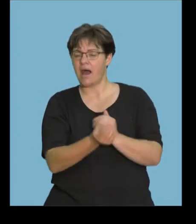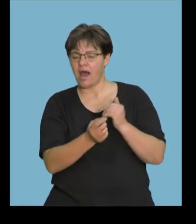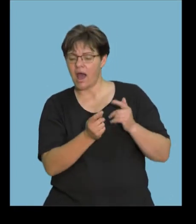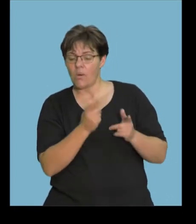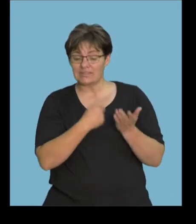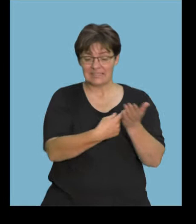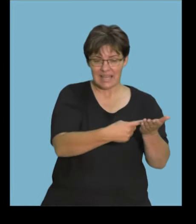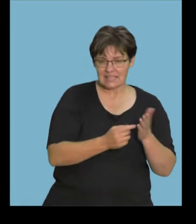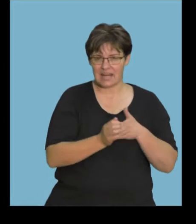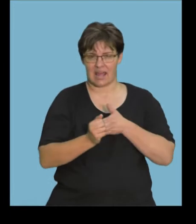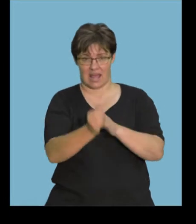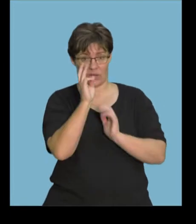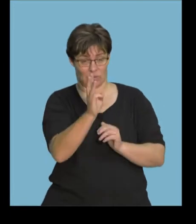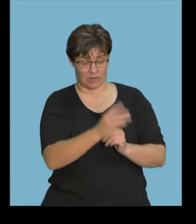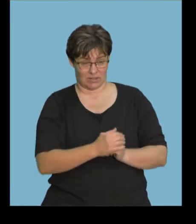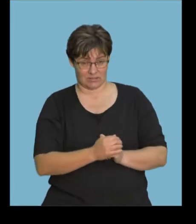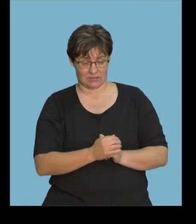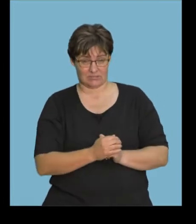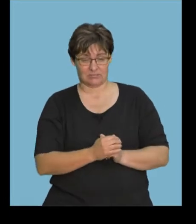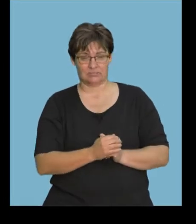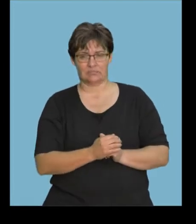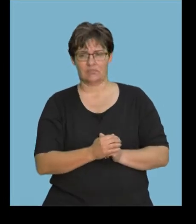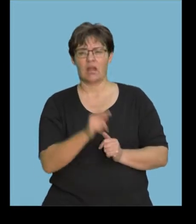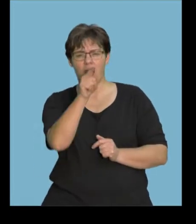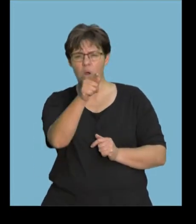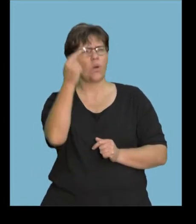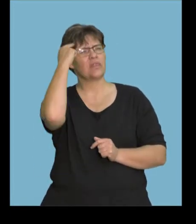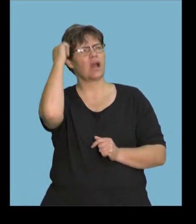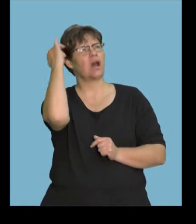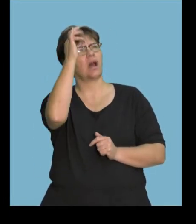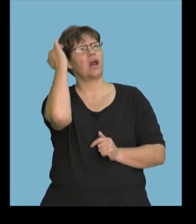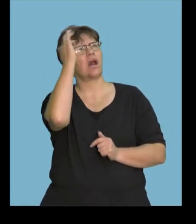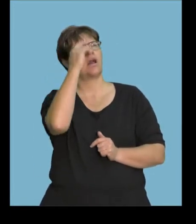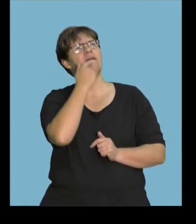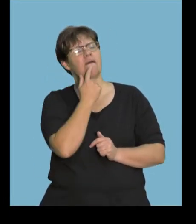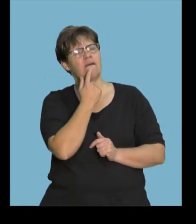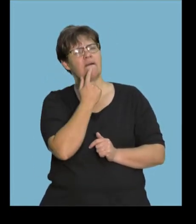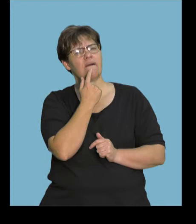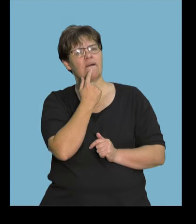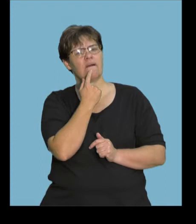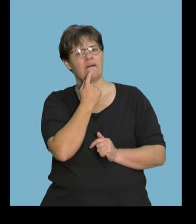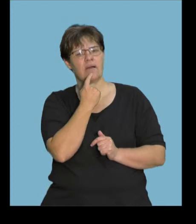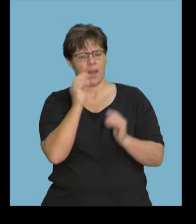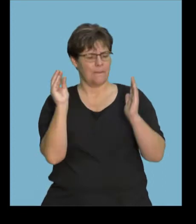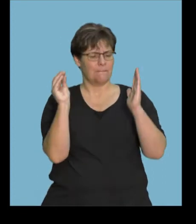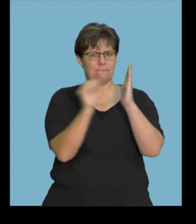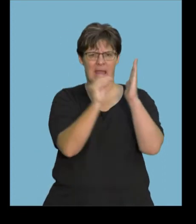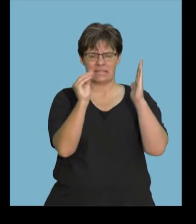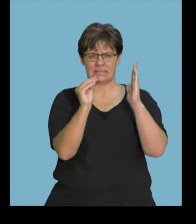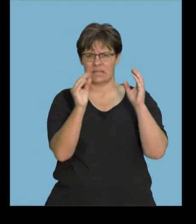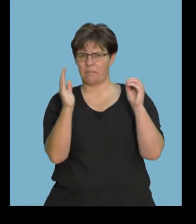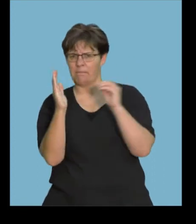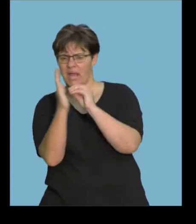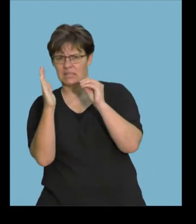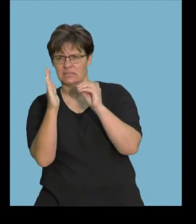our discussion today. This is the thought for the day. Have you ever thought about what causes magnets to repel? So it